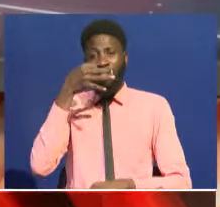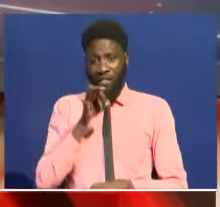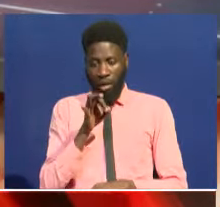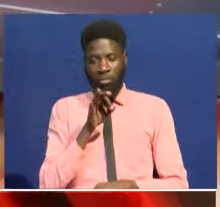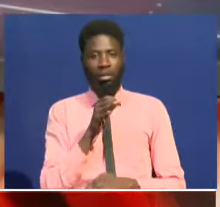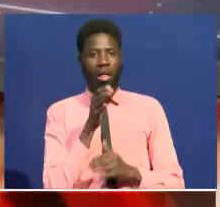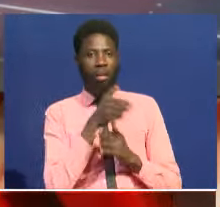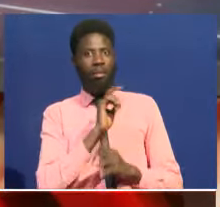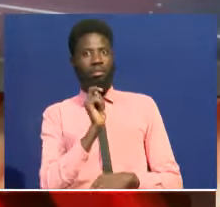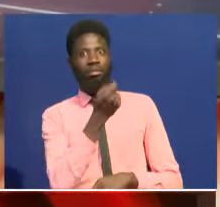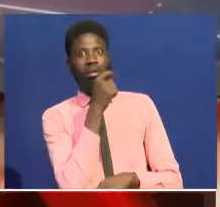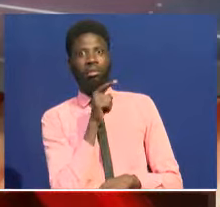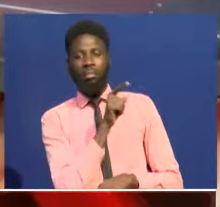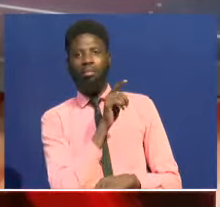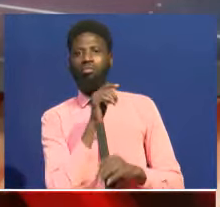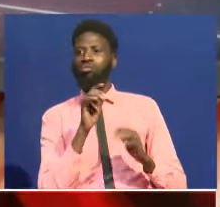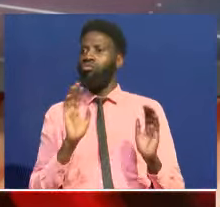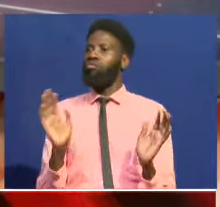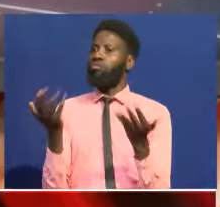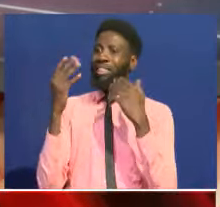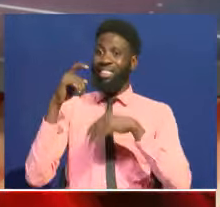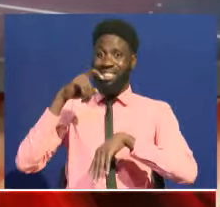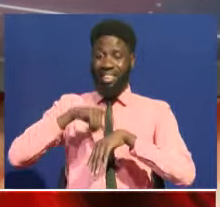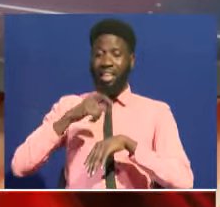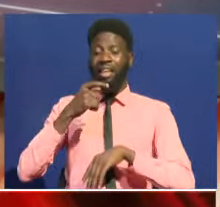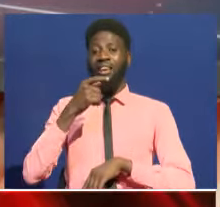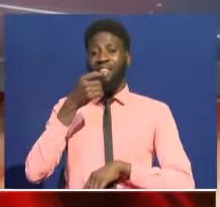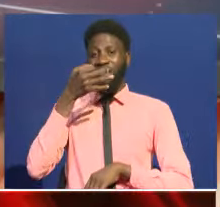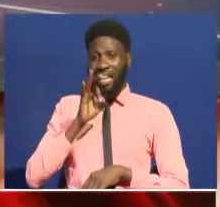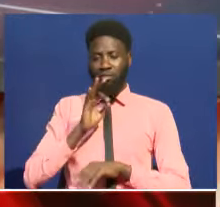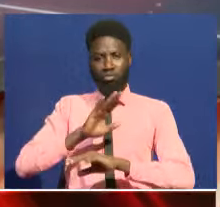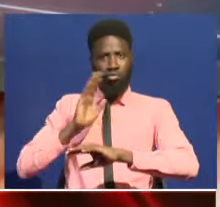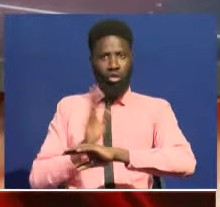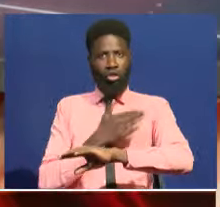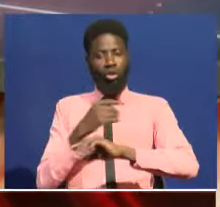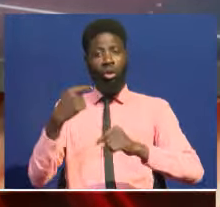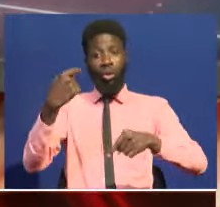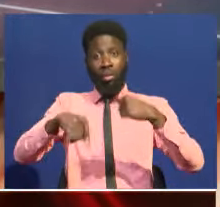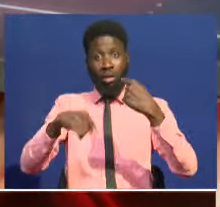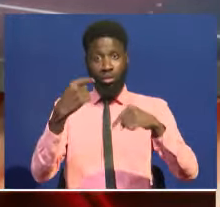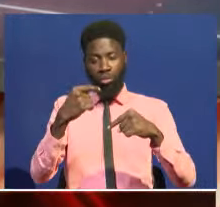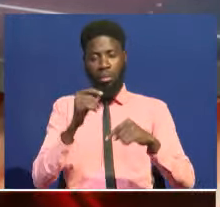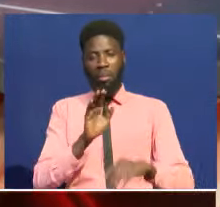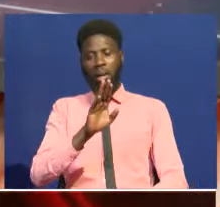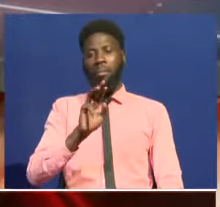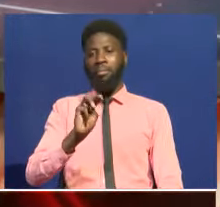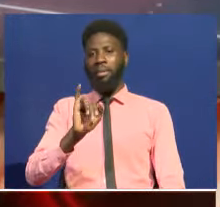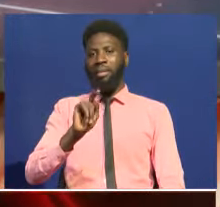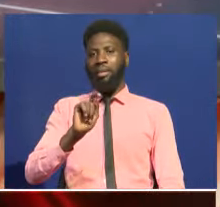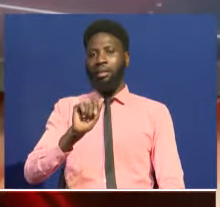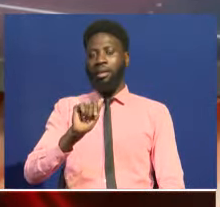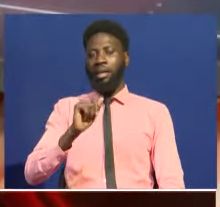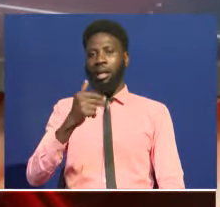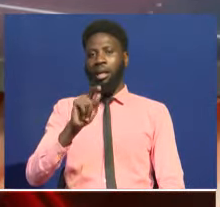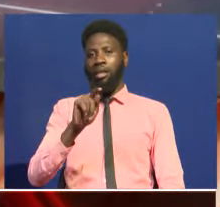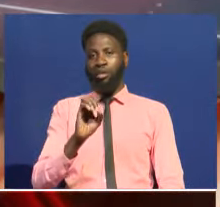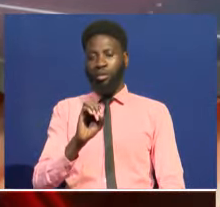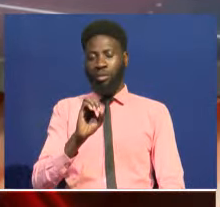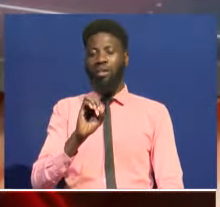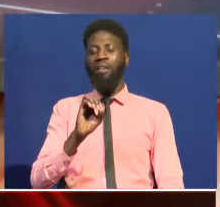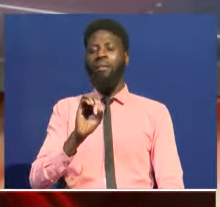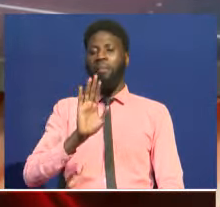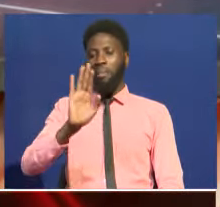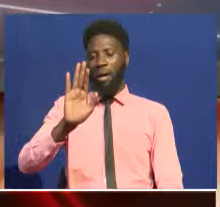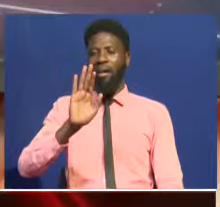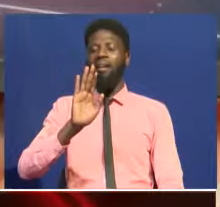is after she emerged the winner of a French singing competition organized by the Mitahato French Village in